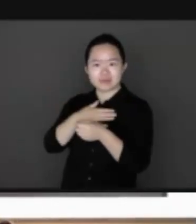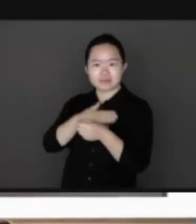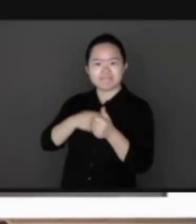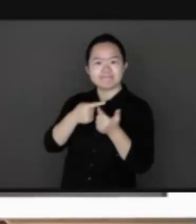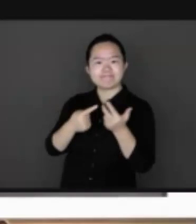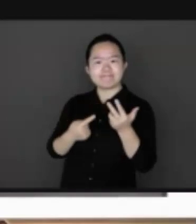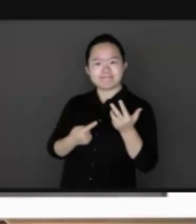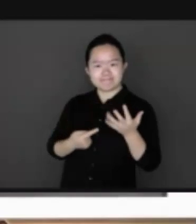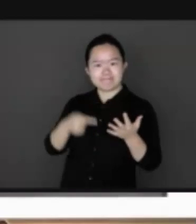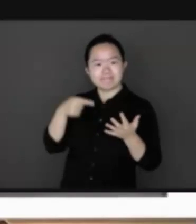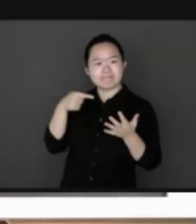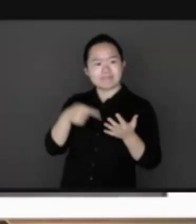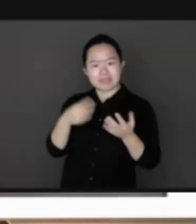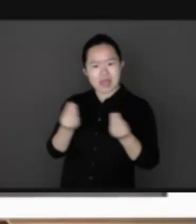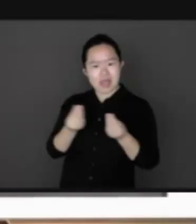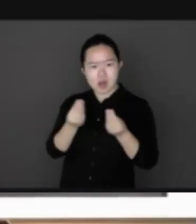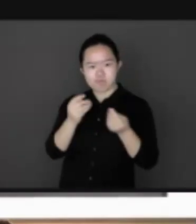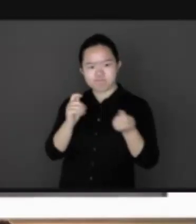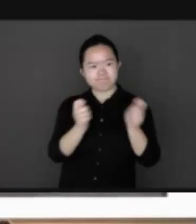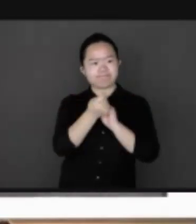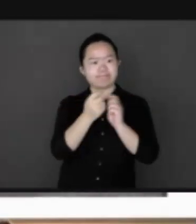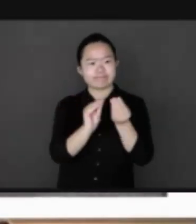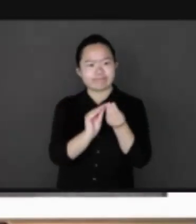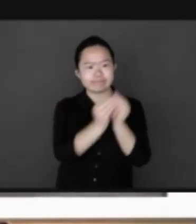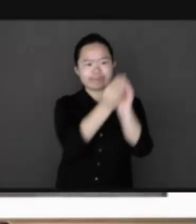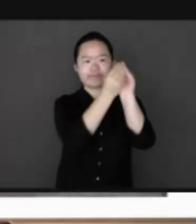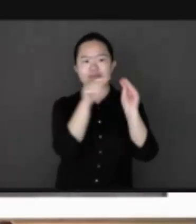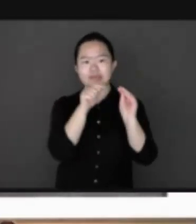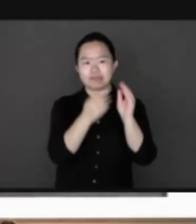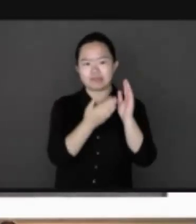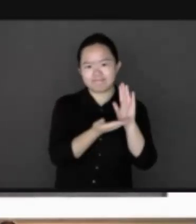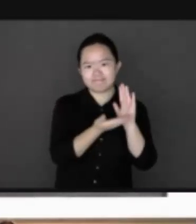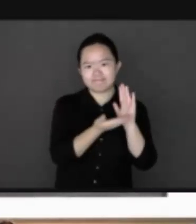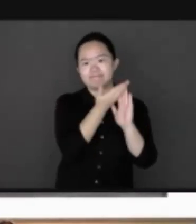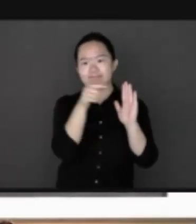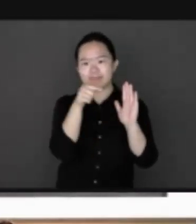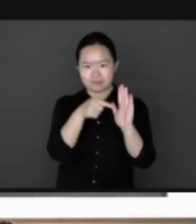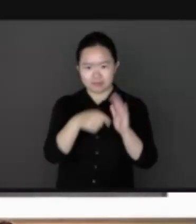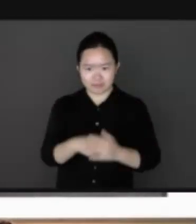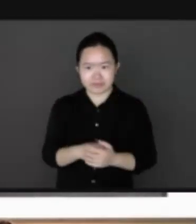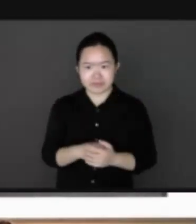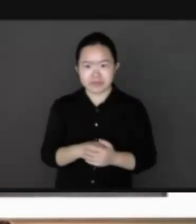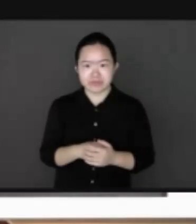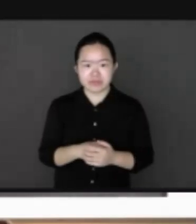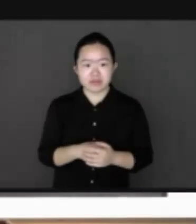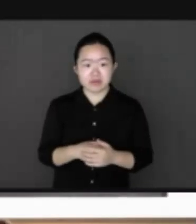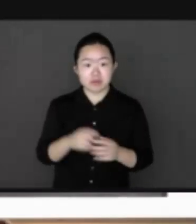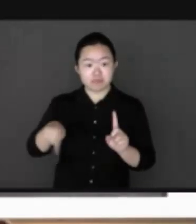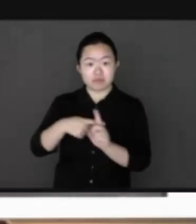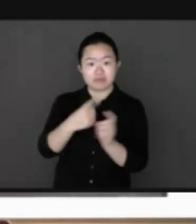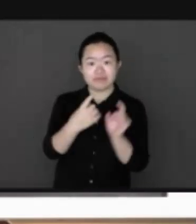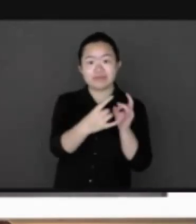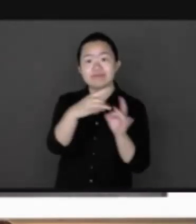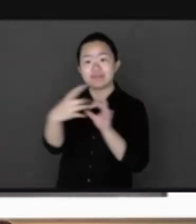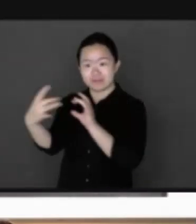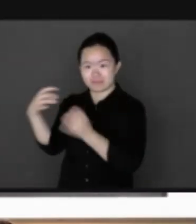of IAAP who need to figure out how are we actually going to handle these requirements. And there is no where